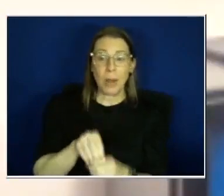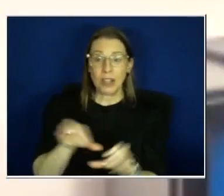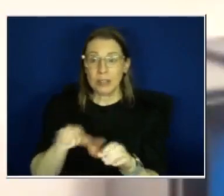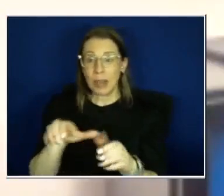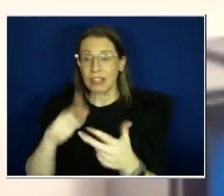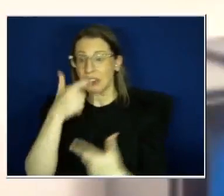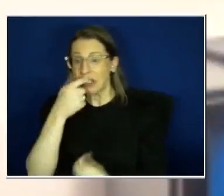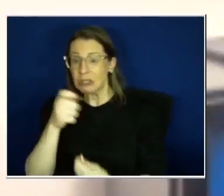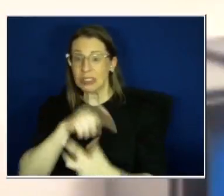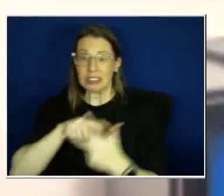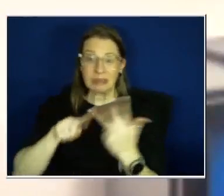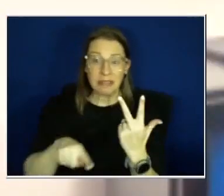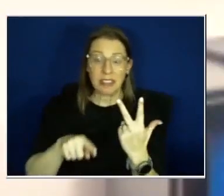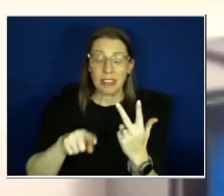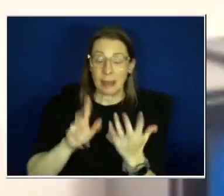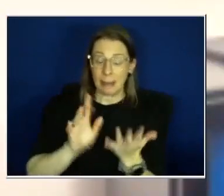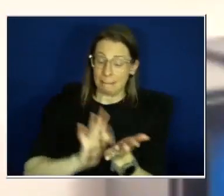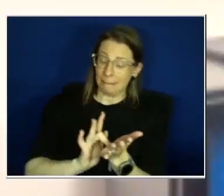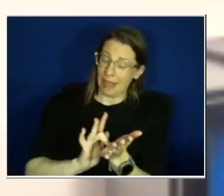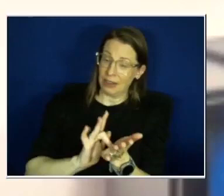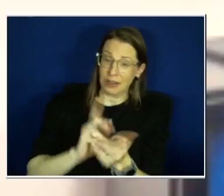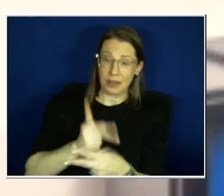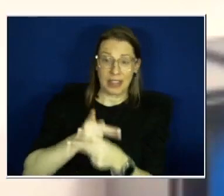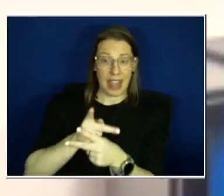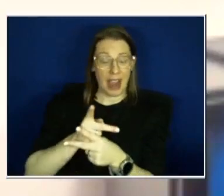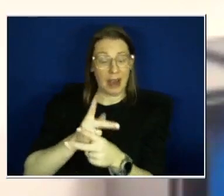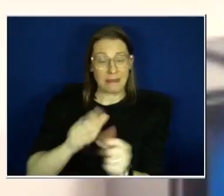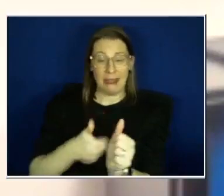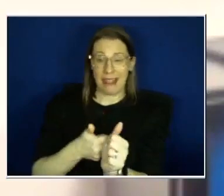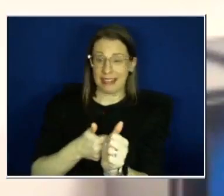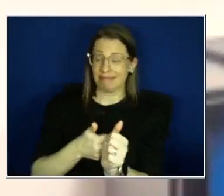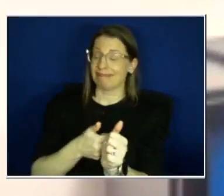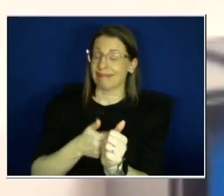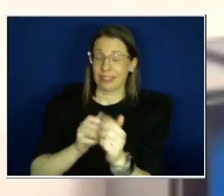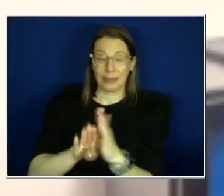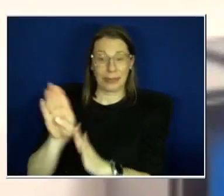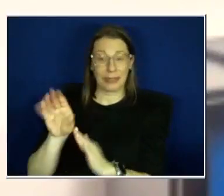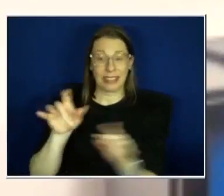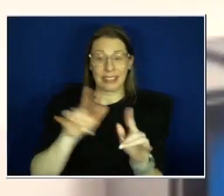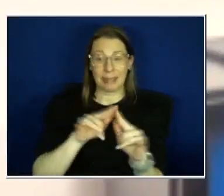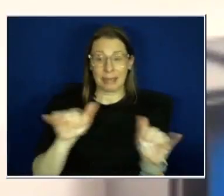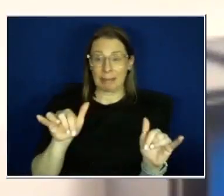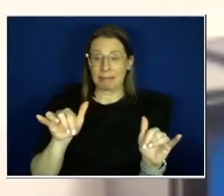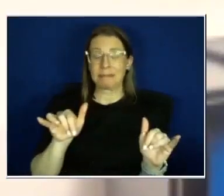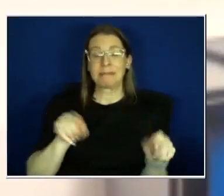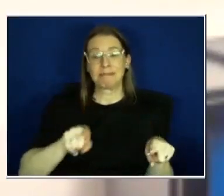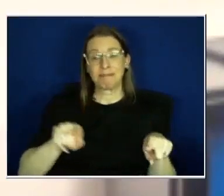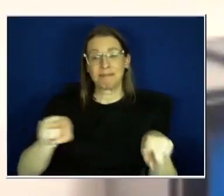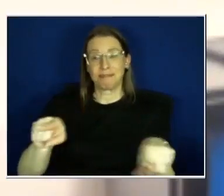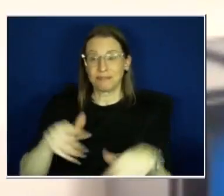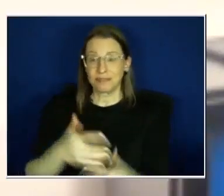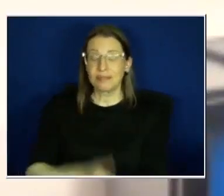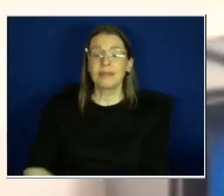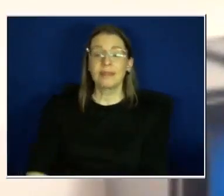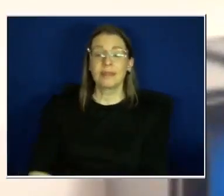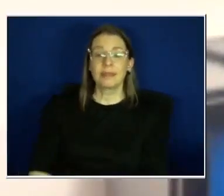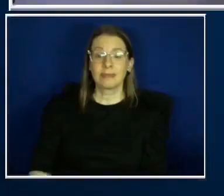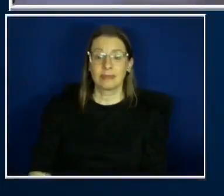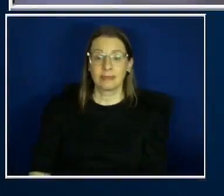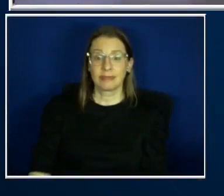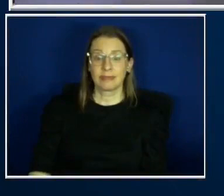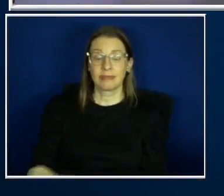and the medical care behind it's on the rise, and keeping these athletes safe and preventing these athletic injuries in the future.